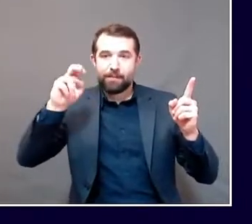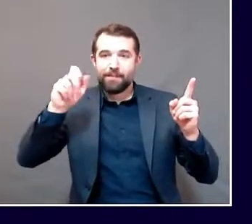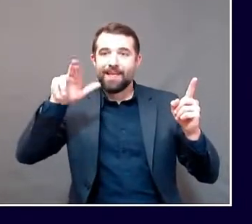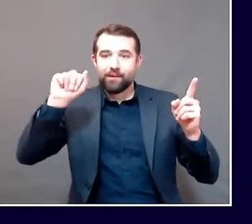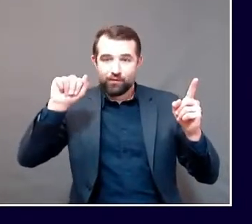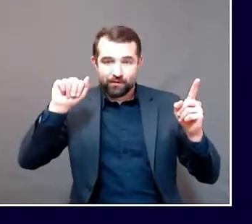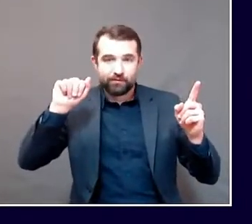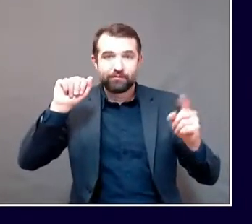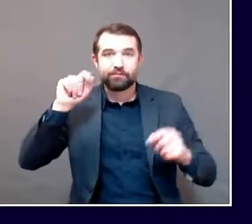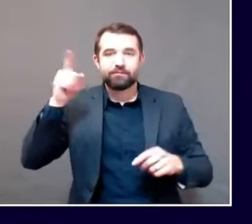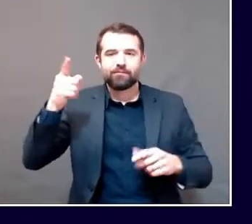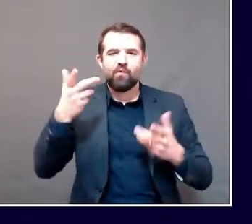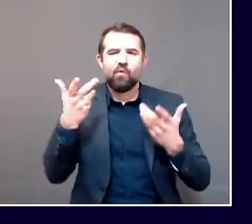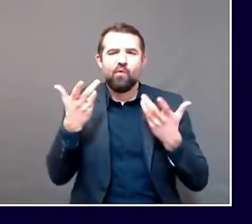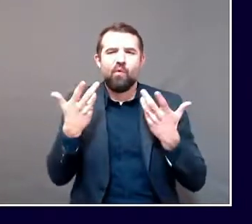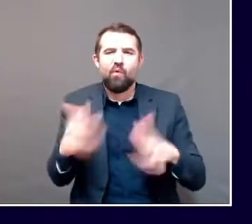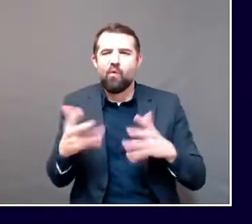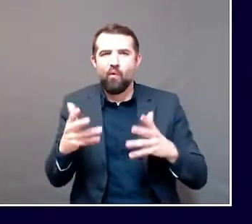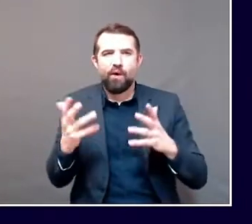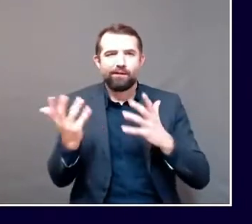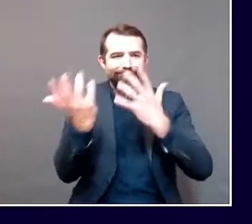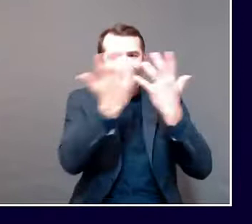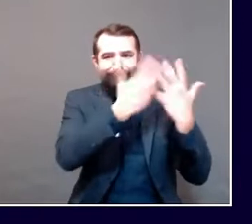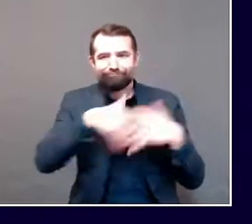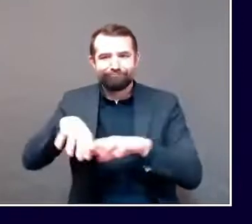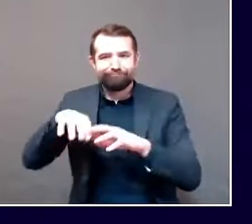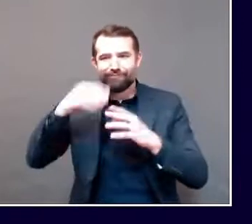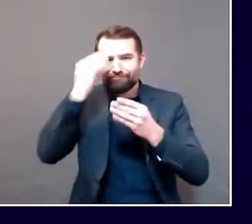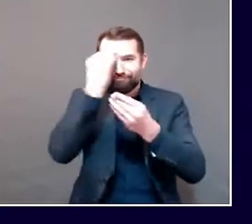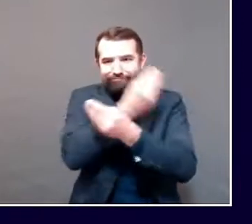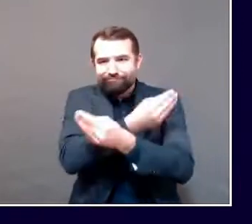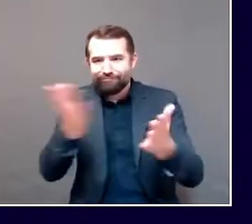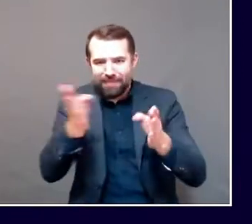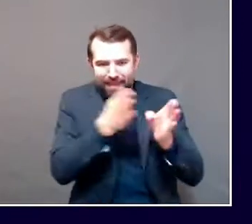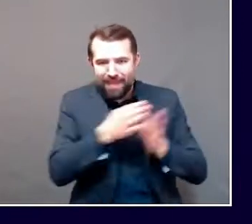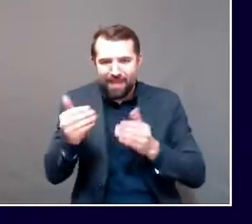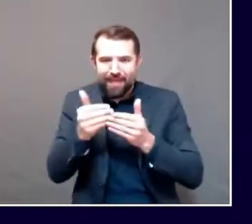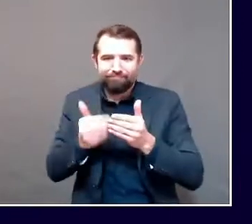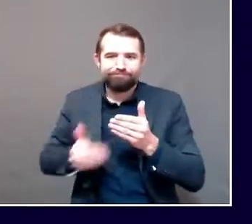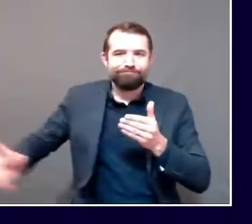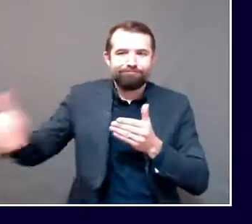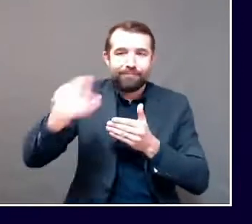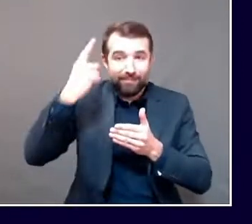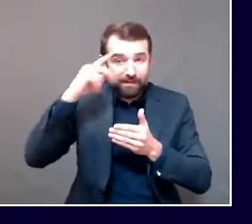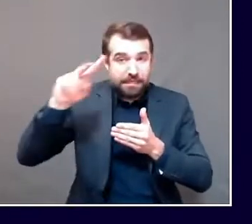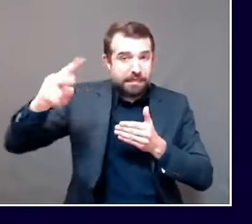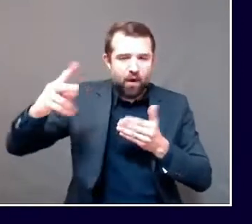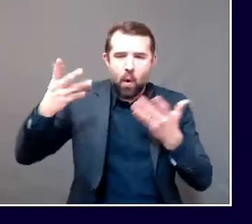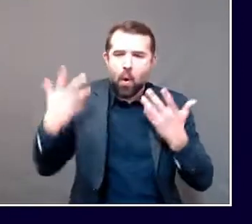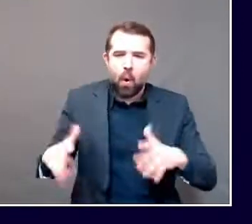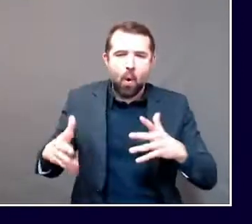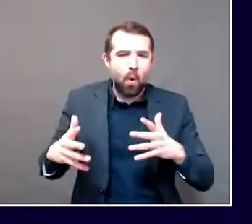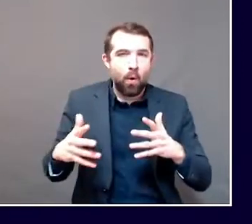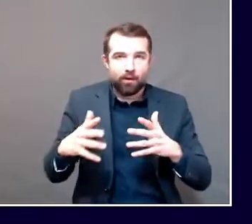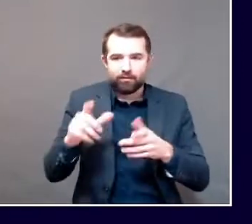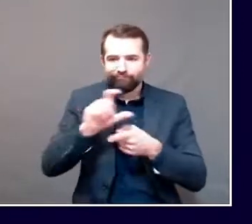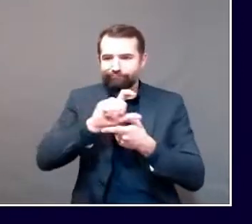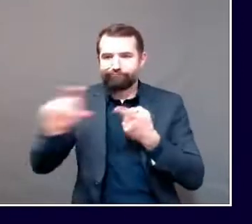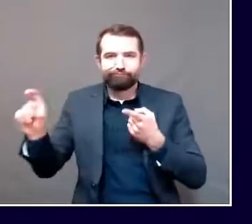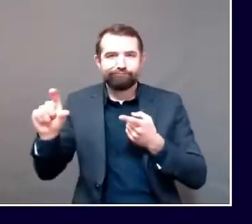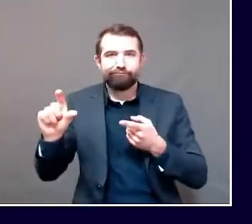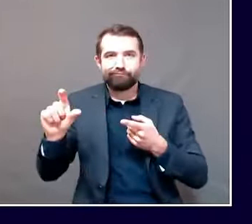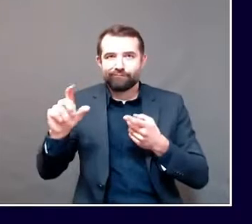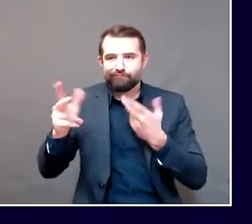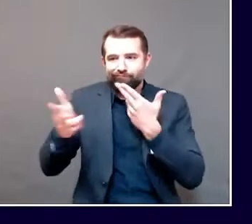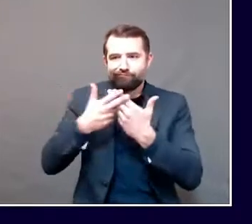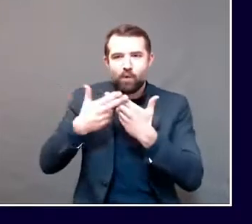operations all along has been to make sure that those second doses are kept in reserve so that they are not